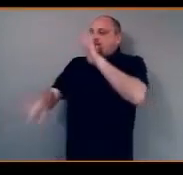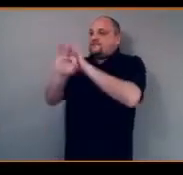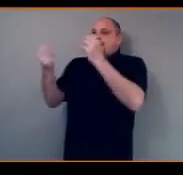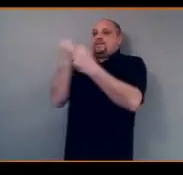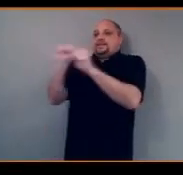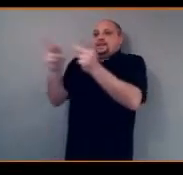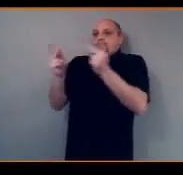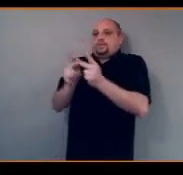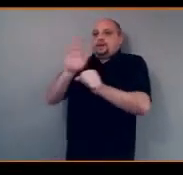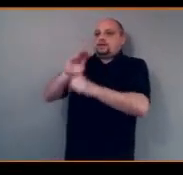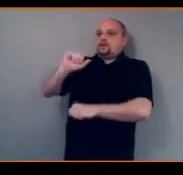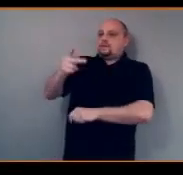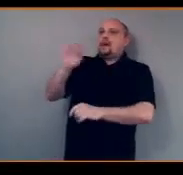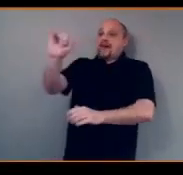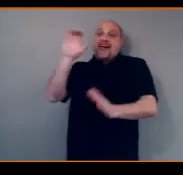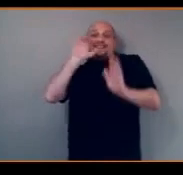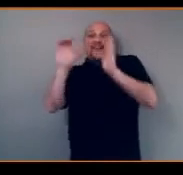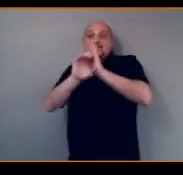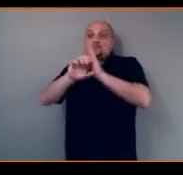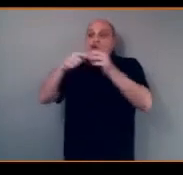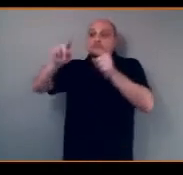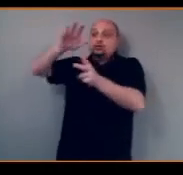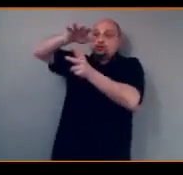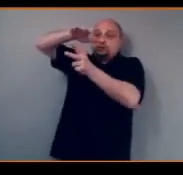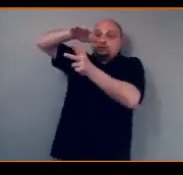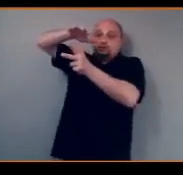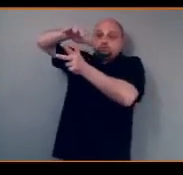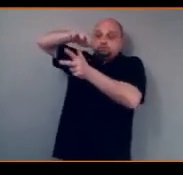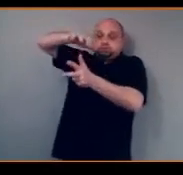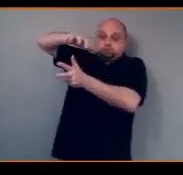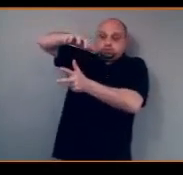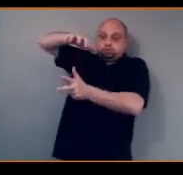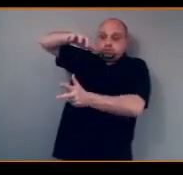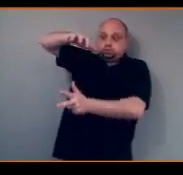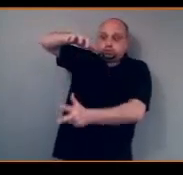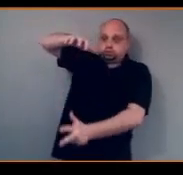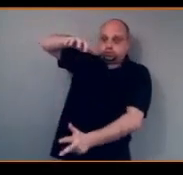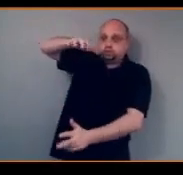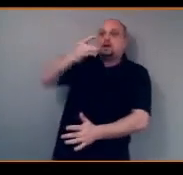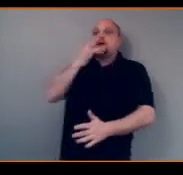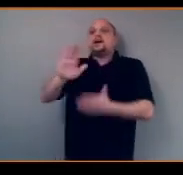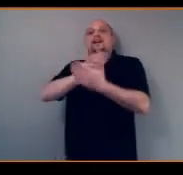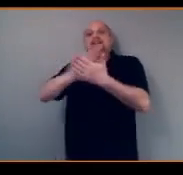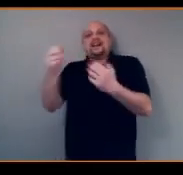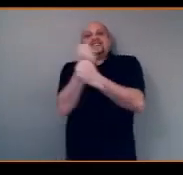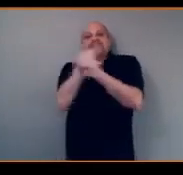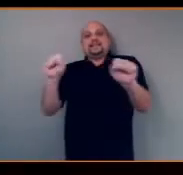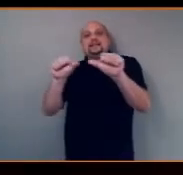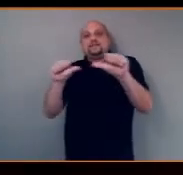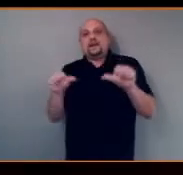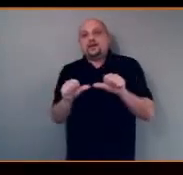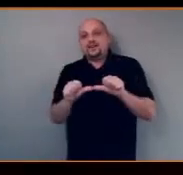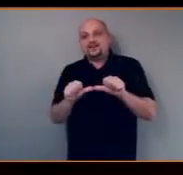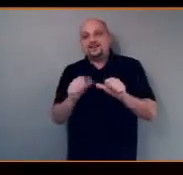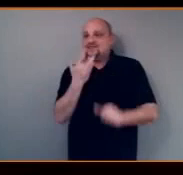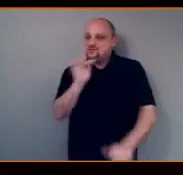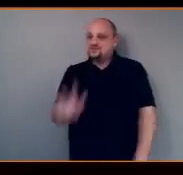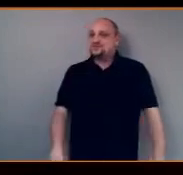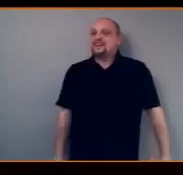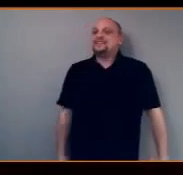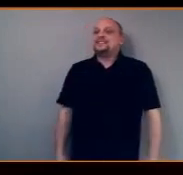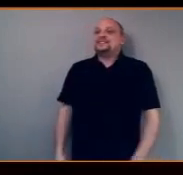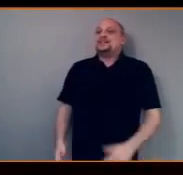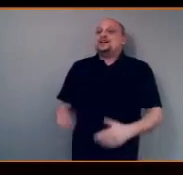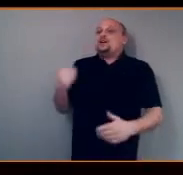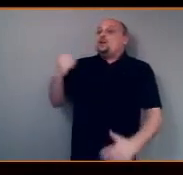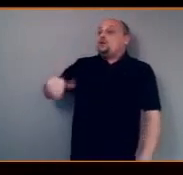where we are able to do that, luckily in a nice, safe area on Jezero Crater. That's amazing.